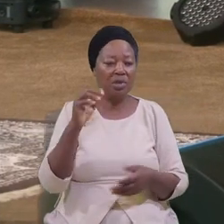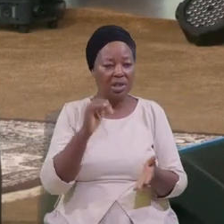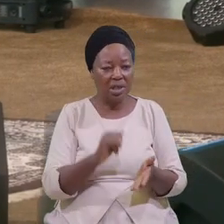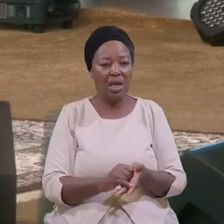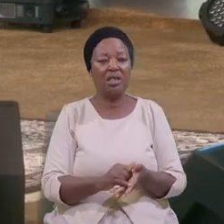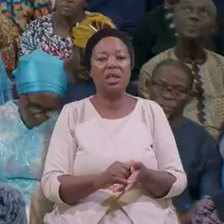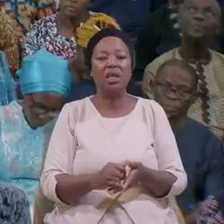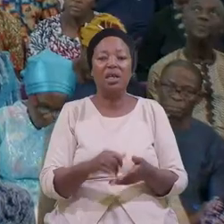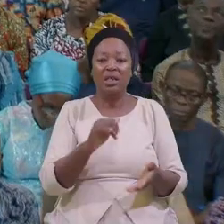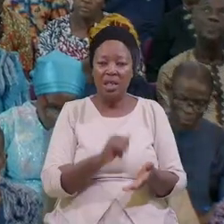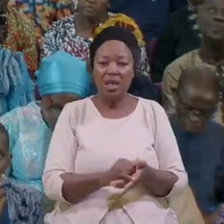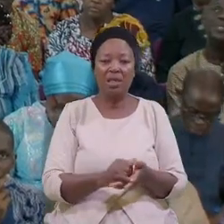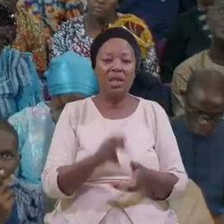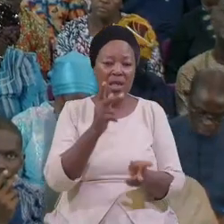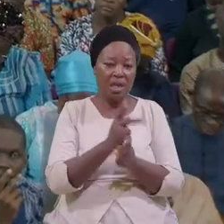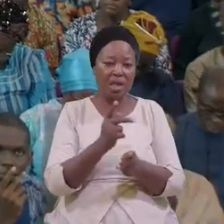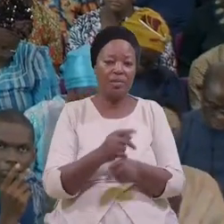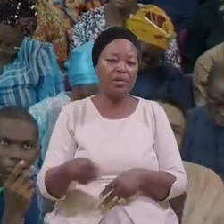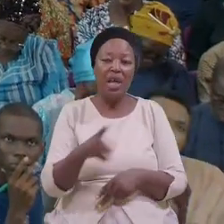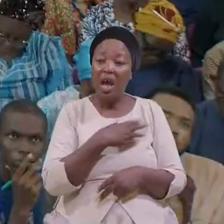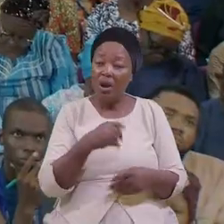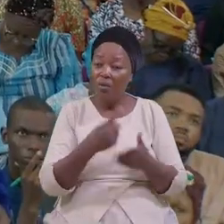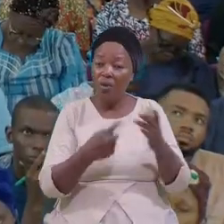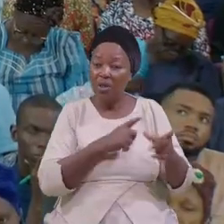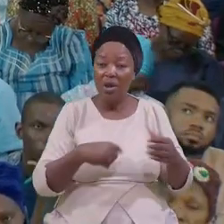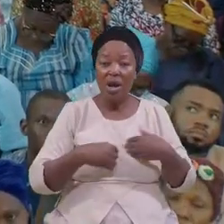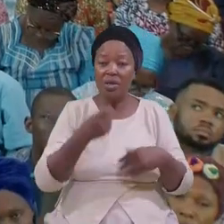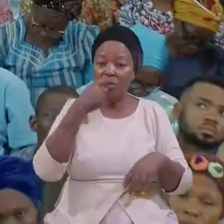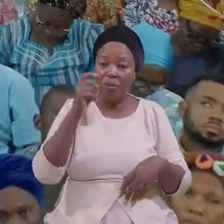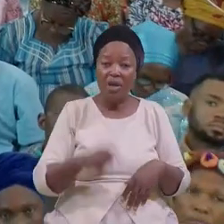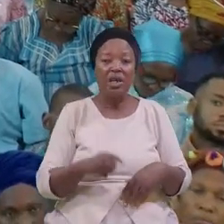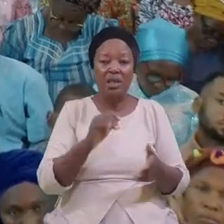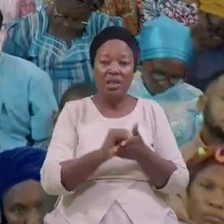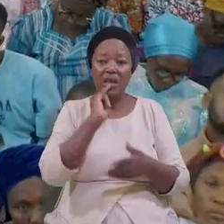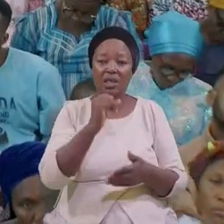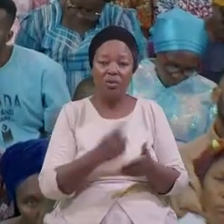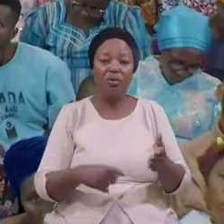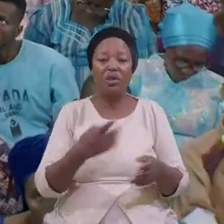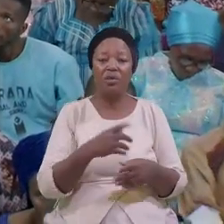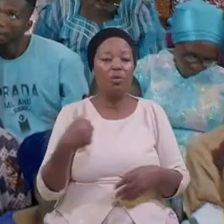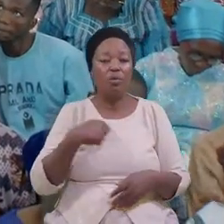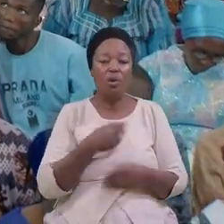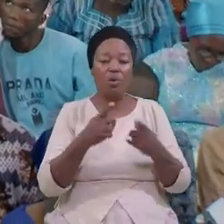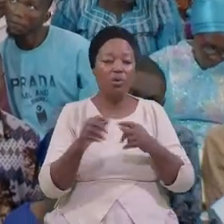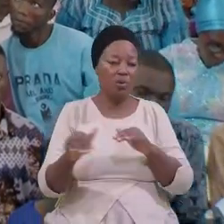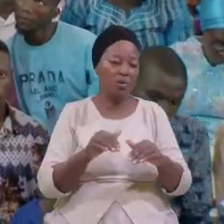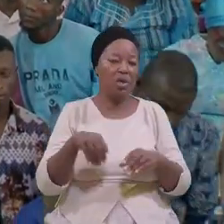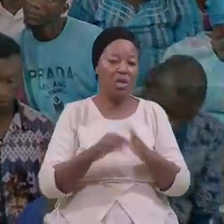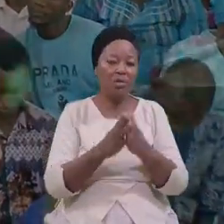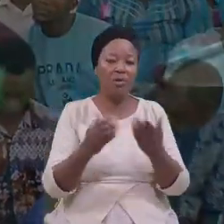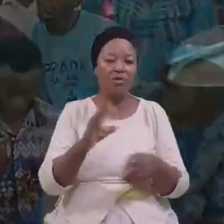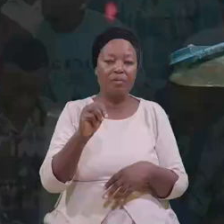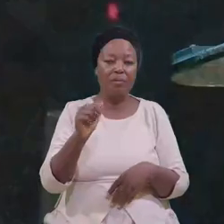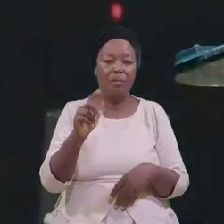that spared them. And what the Lord has commanded, that's exactly what we ought to do. Matthew chapter 28,